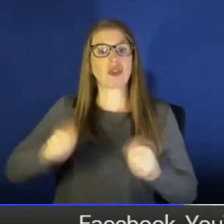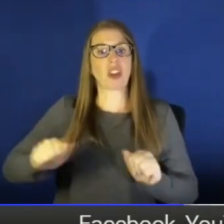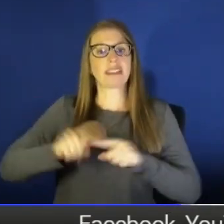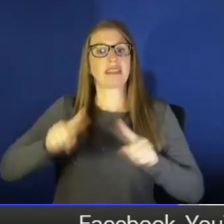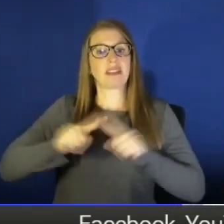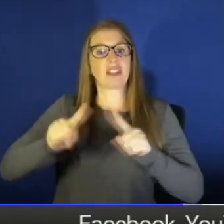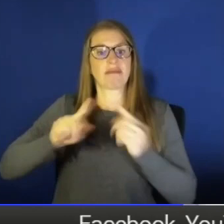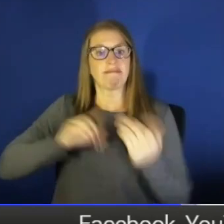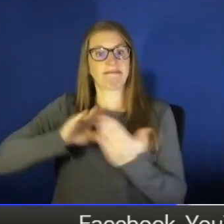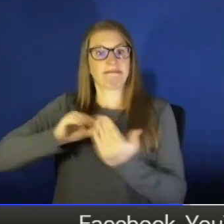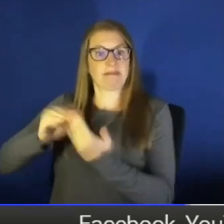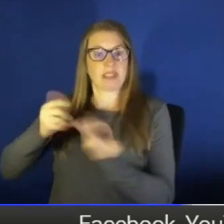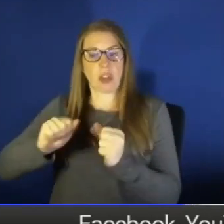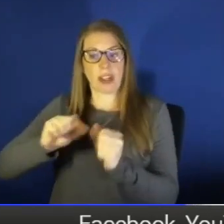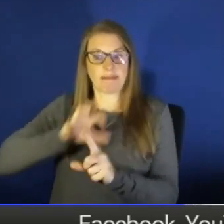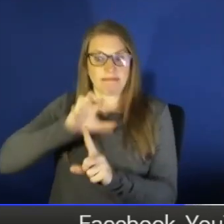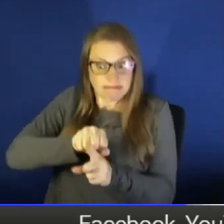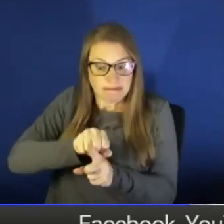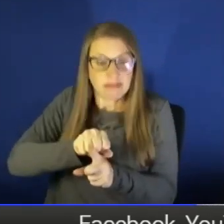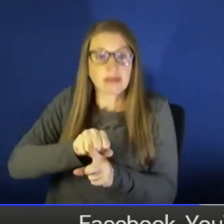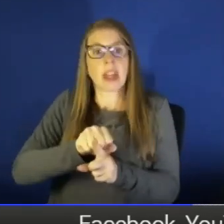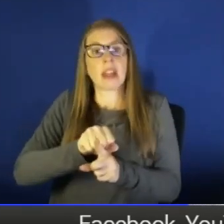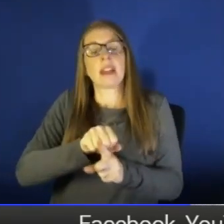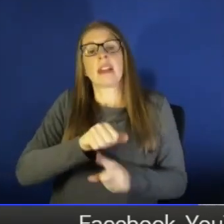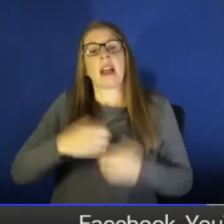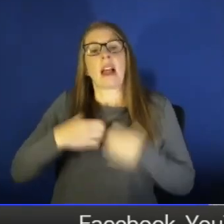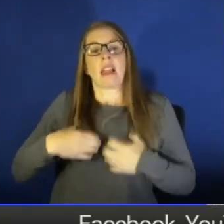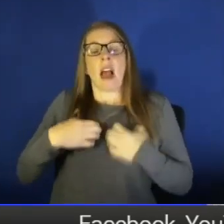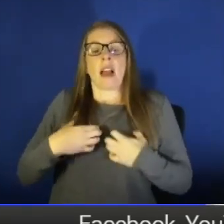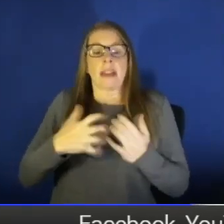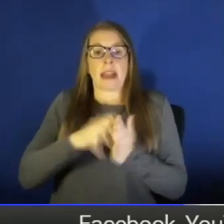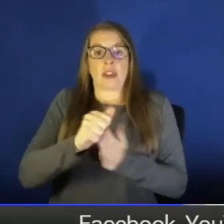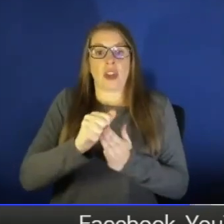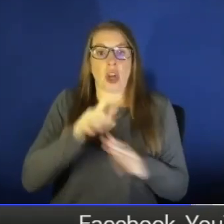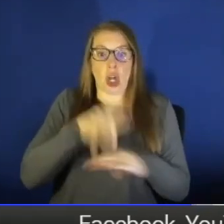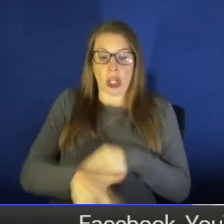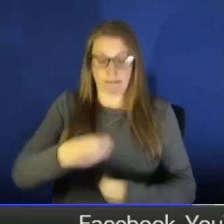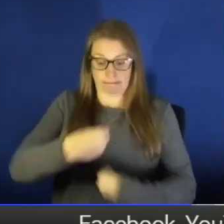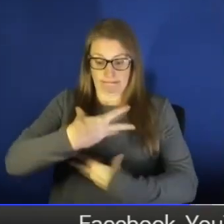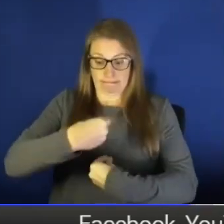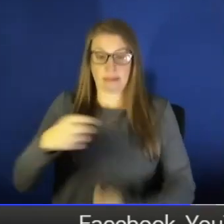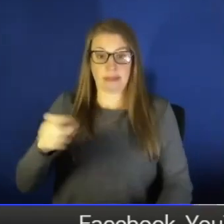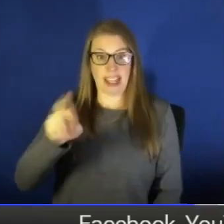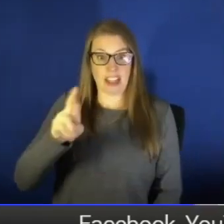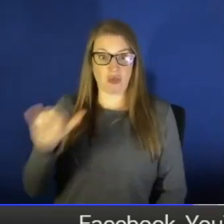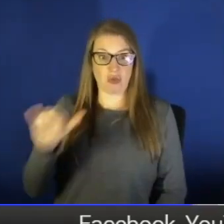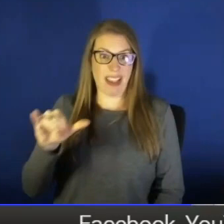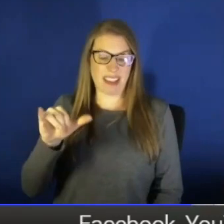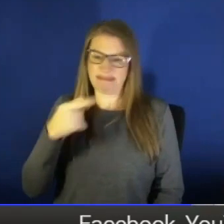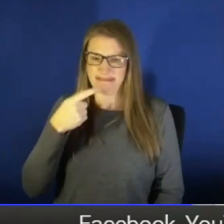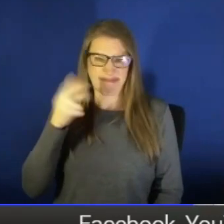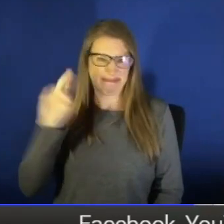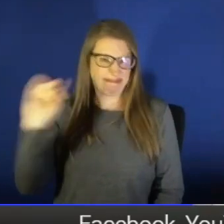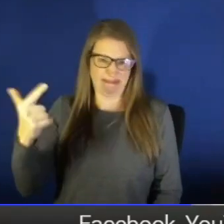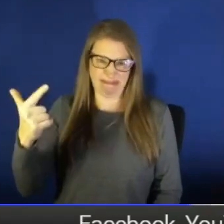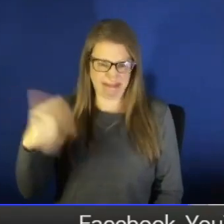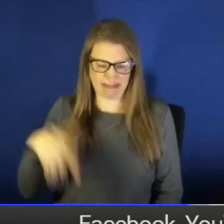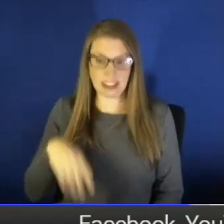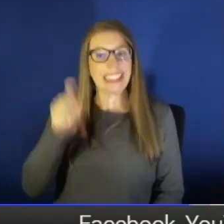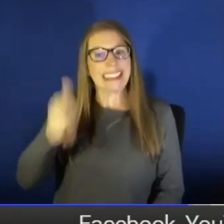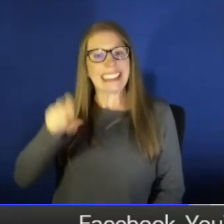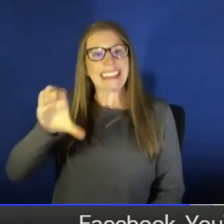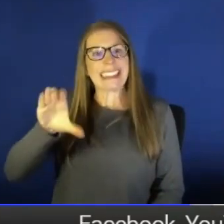lung cancer early. We've tried everything from getting chest x-rays, which don't work. So you really need a CT scan. So in the